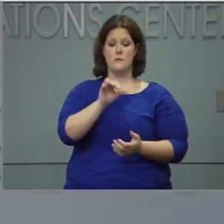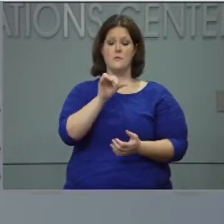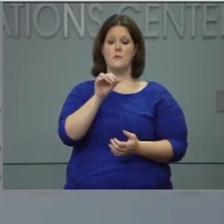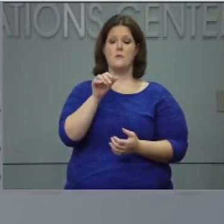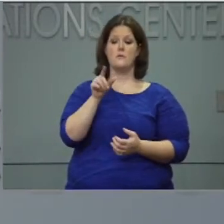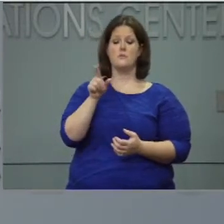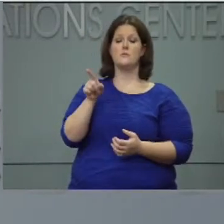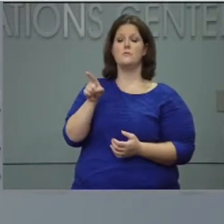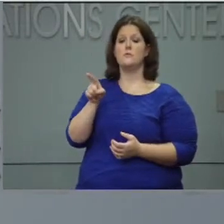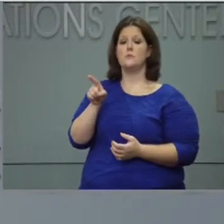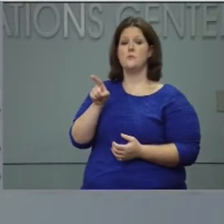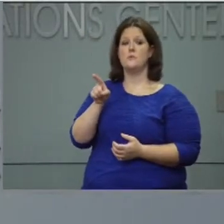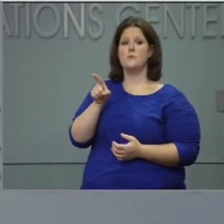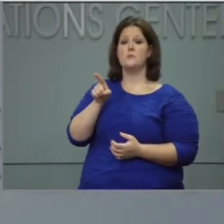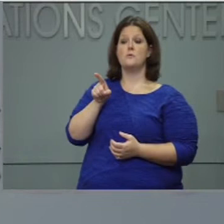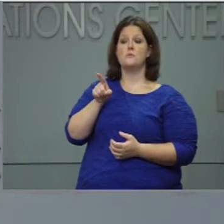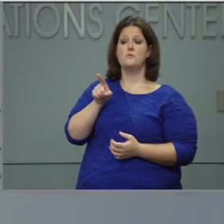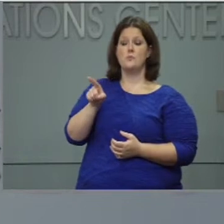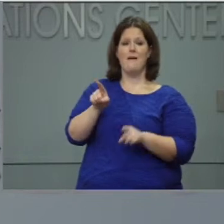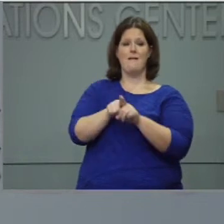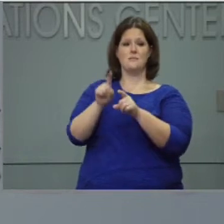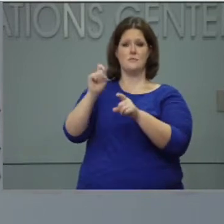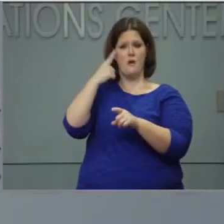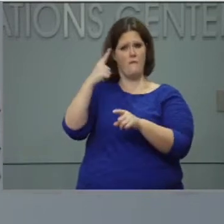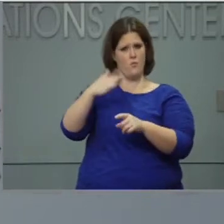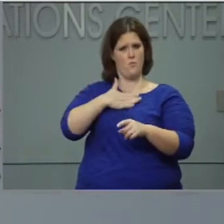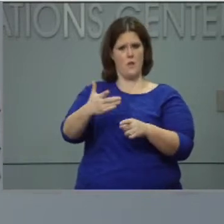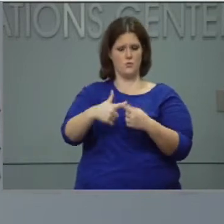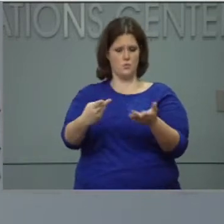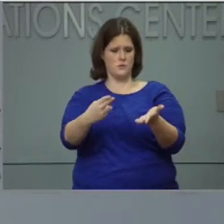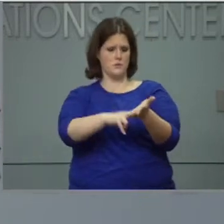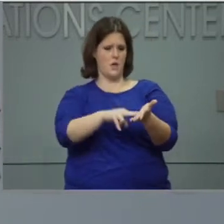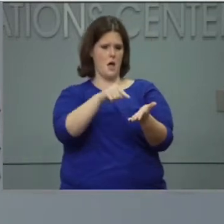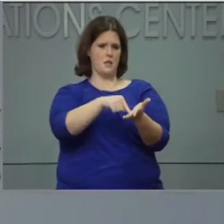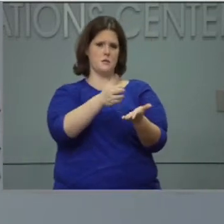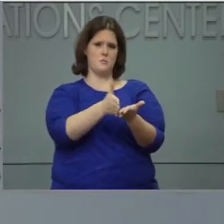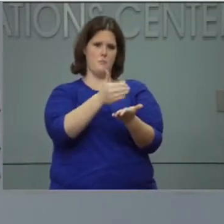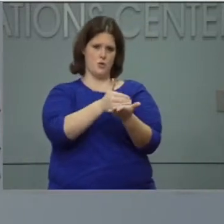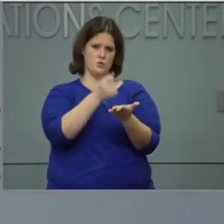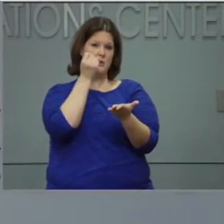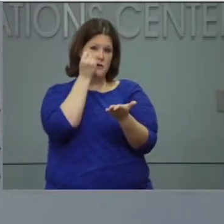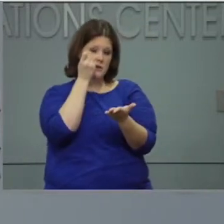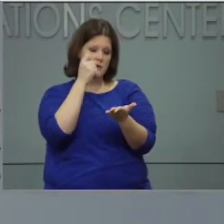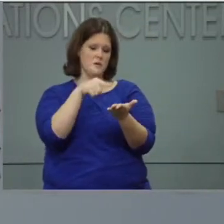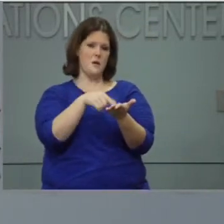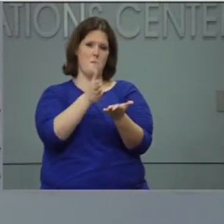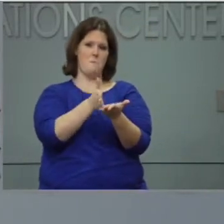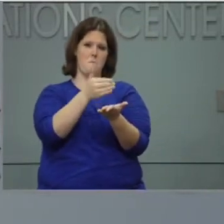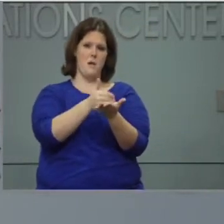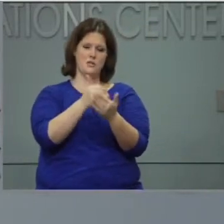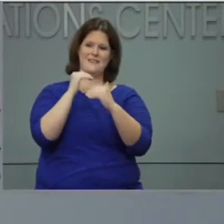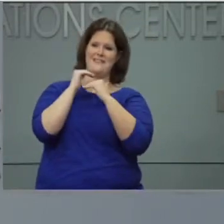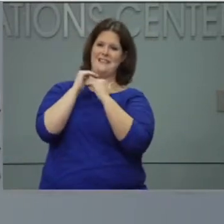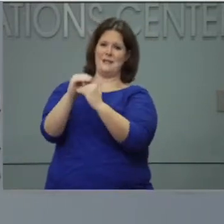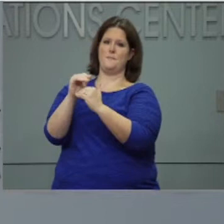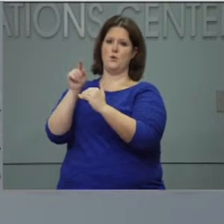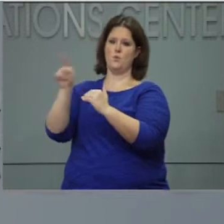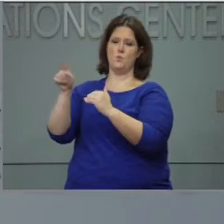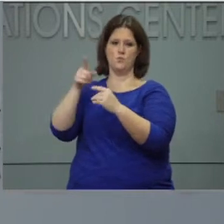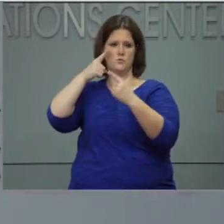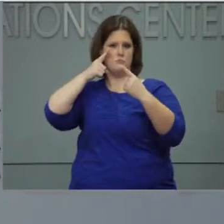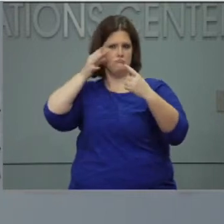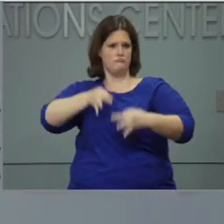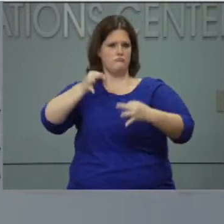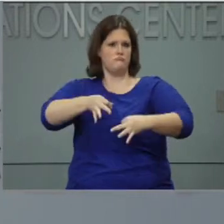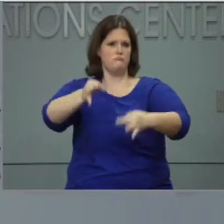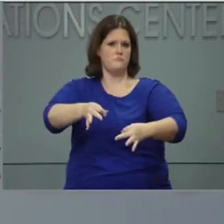as a governor to respond to an emergency? So we are in the middle of a public health crisis, and we do